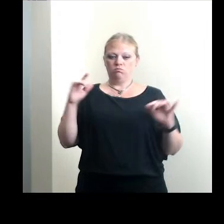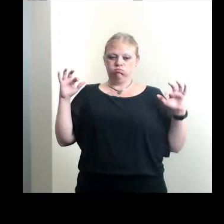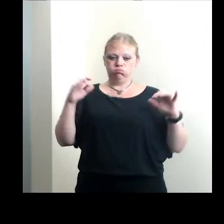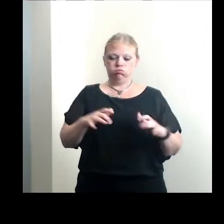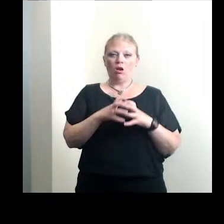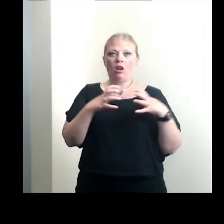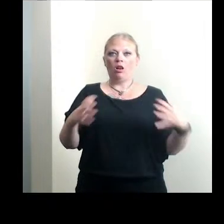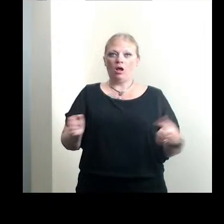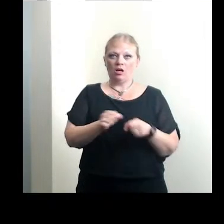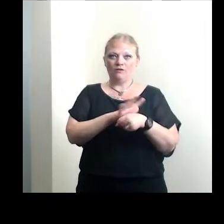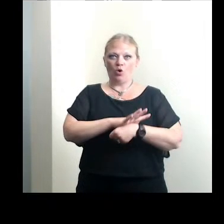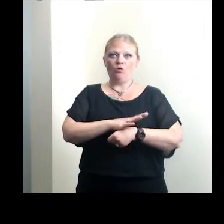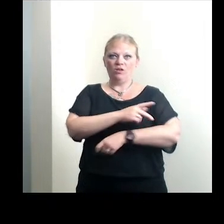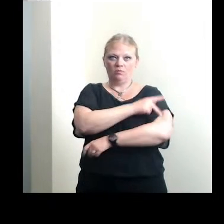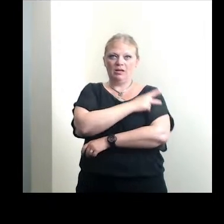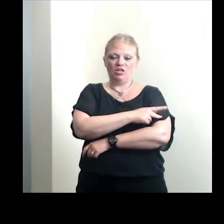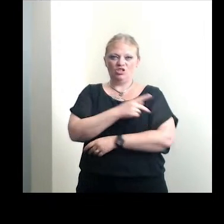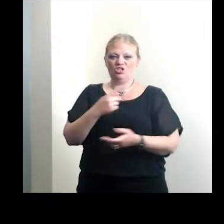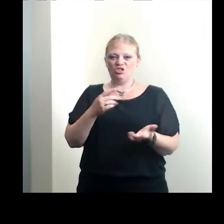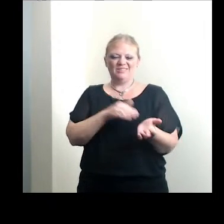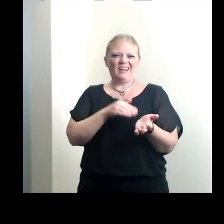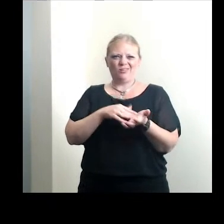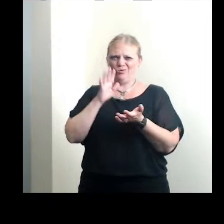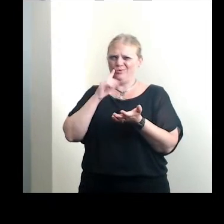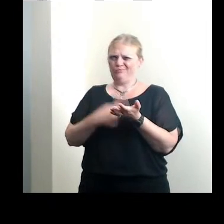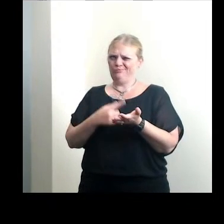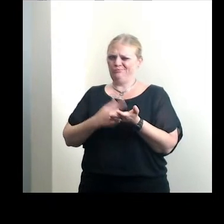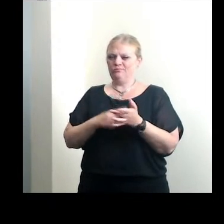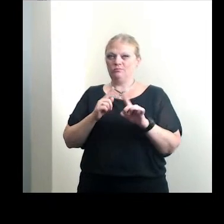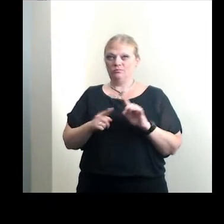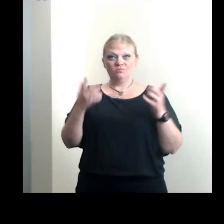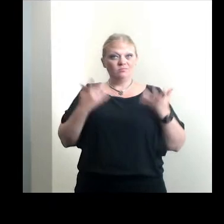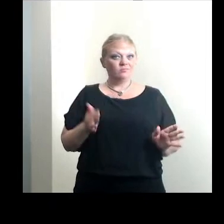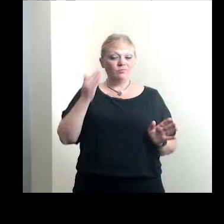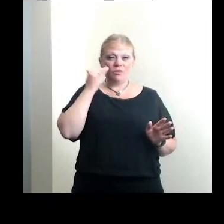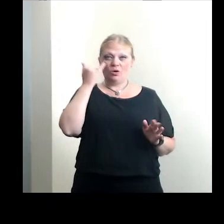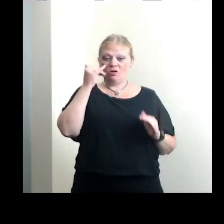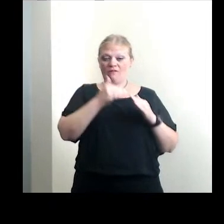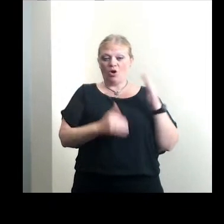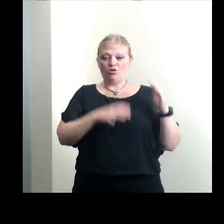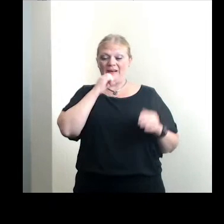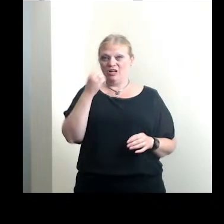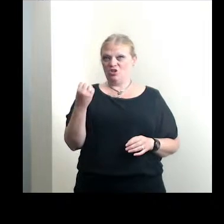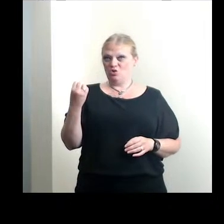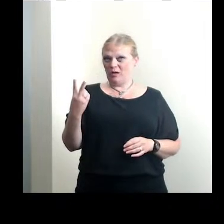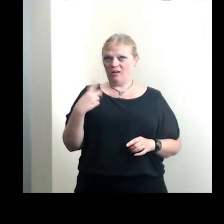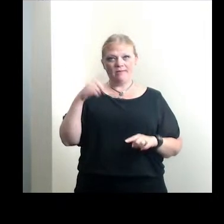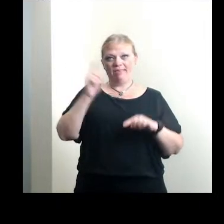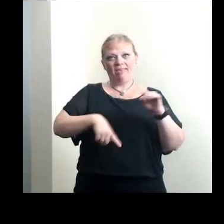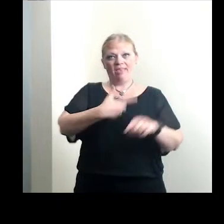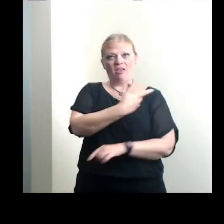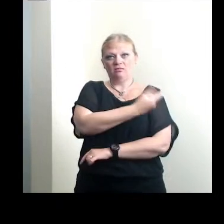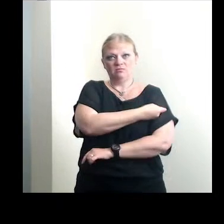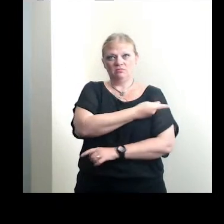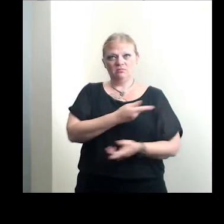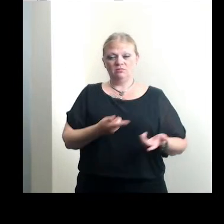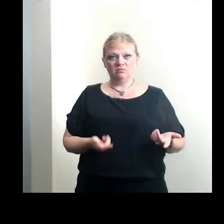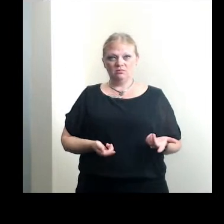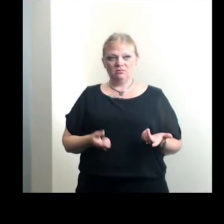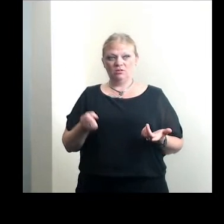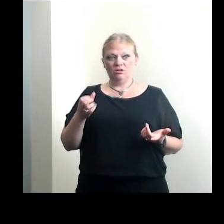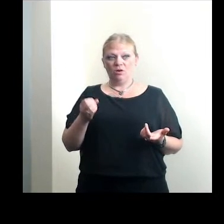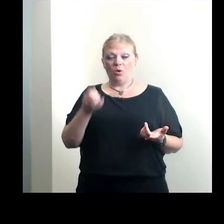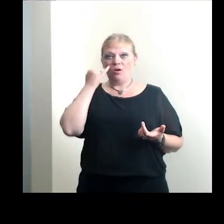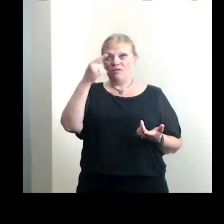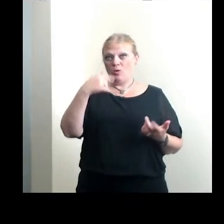And Dr. Berstein will talk a little bit more about that as well. And we do know that if they're under the age of 12, they cannot get vaccinated. So if you